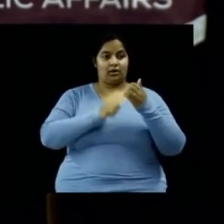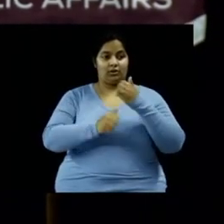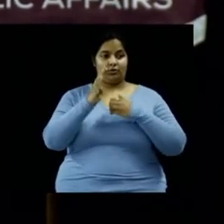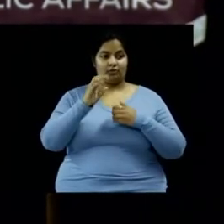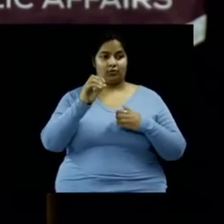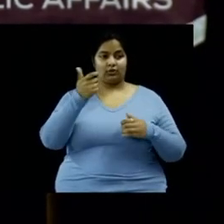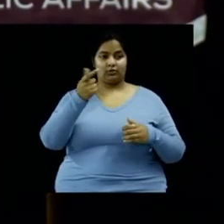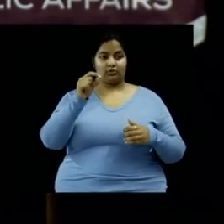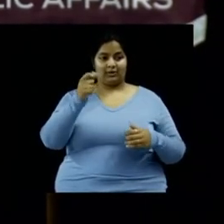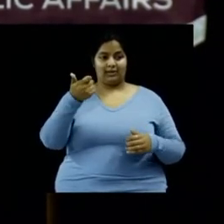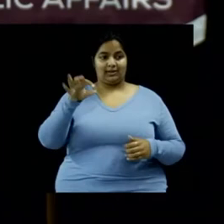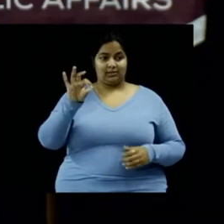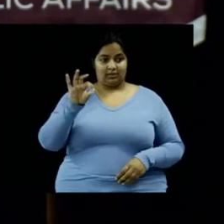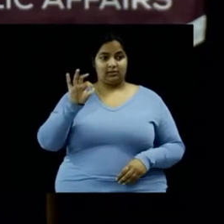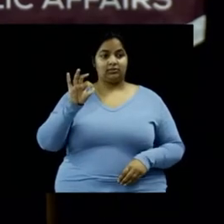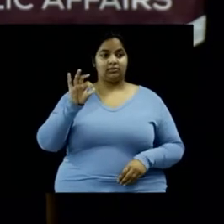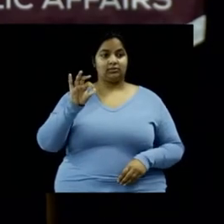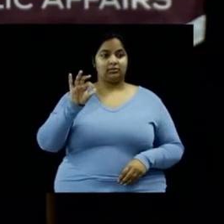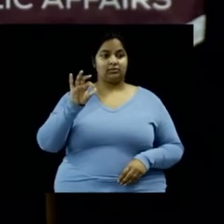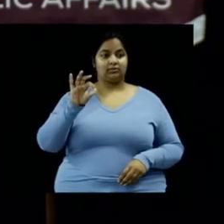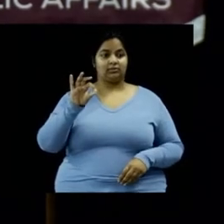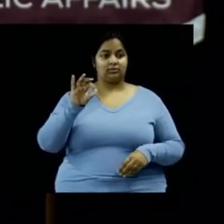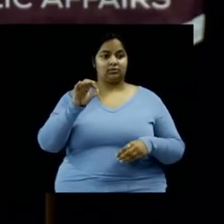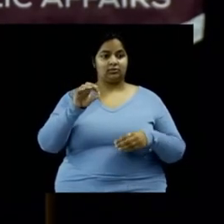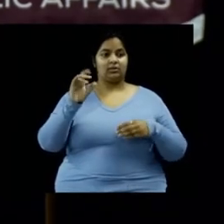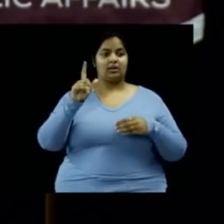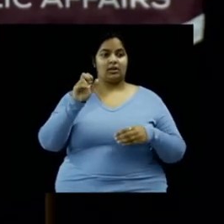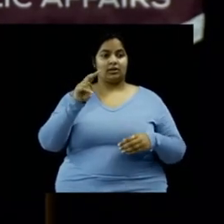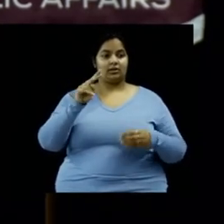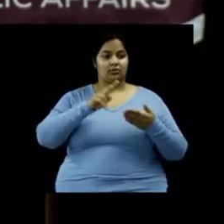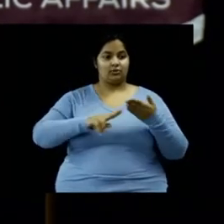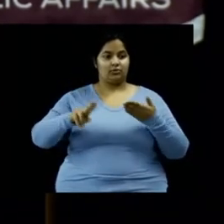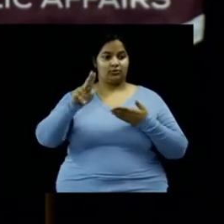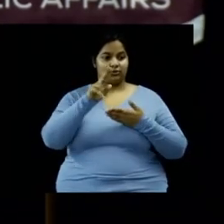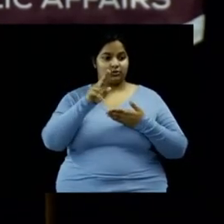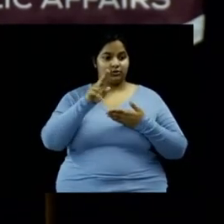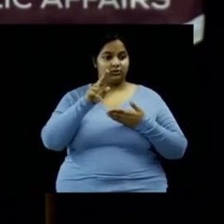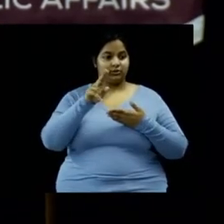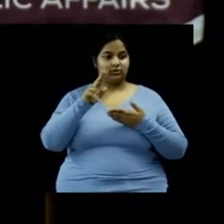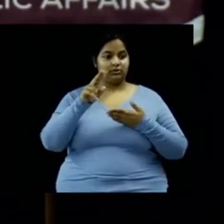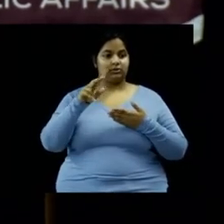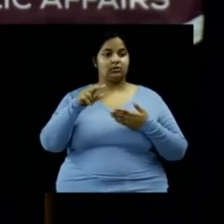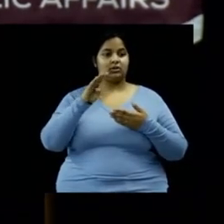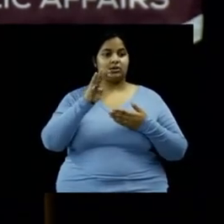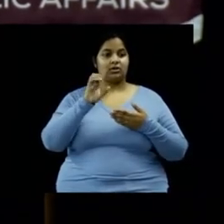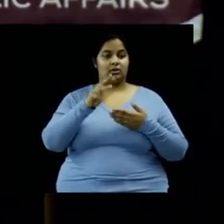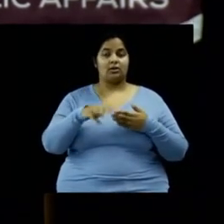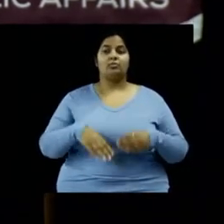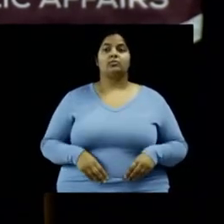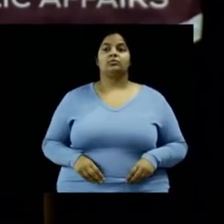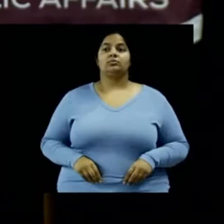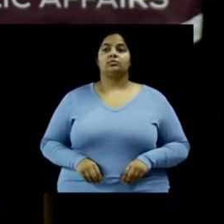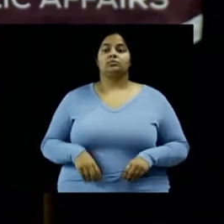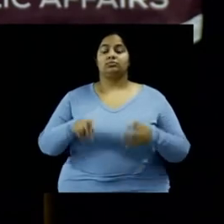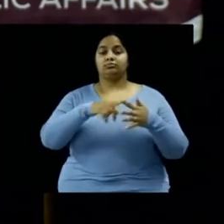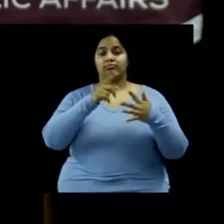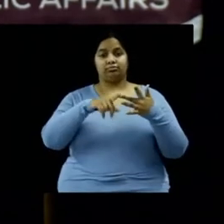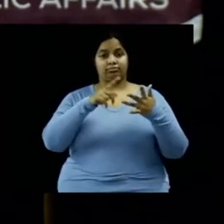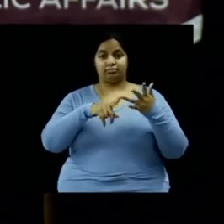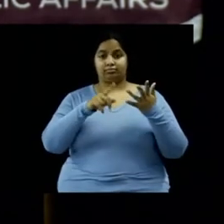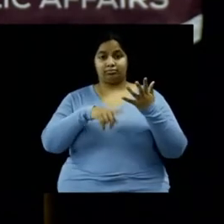2019, Dela University 2019 Lynx Power Couple Award, 2019 Fox News People Unsung